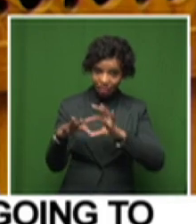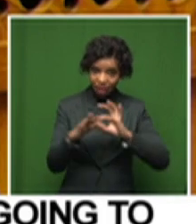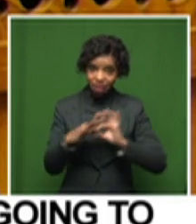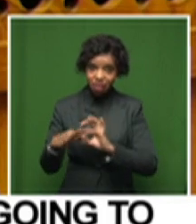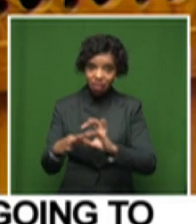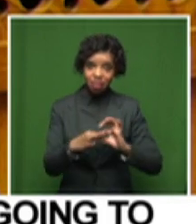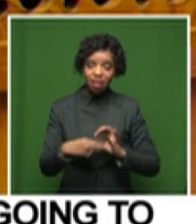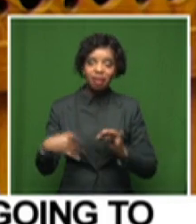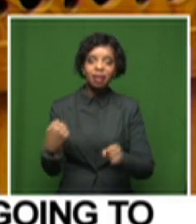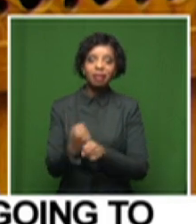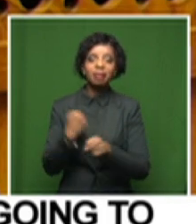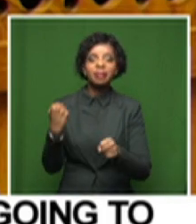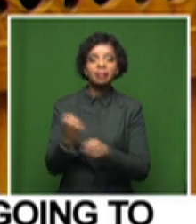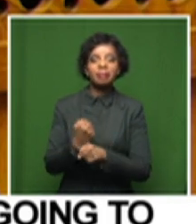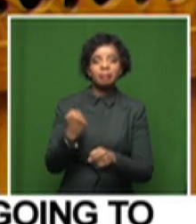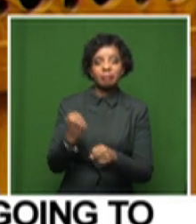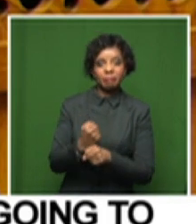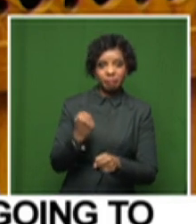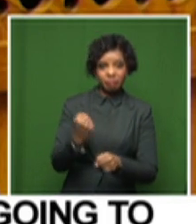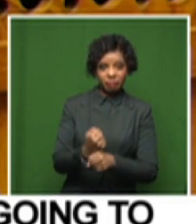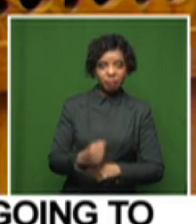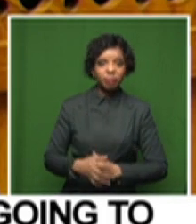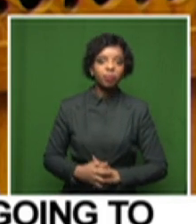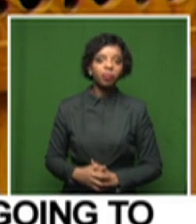We also wish to thank